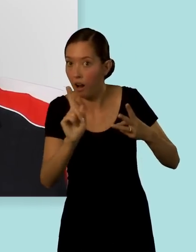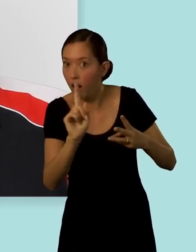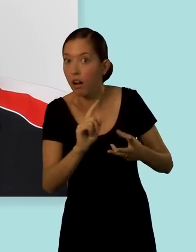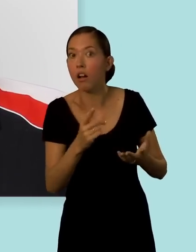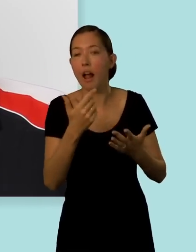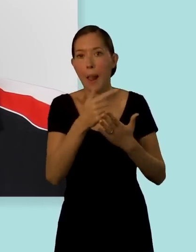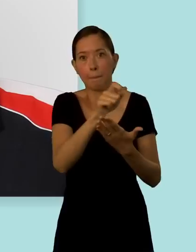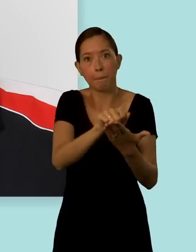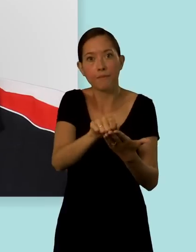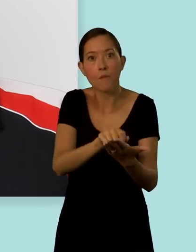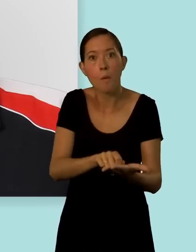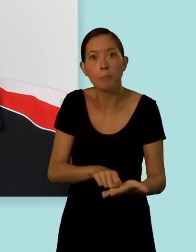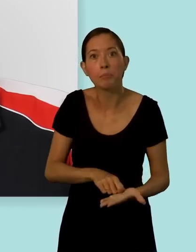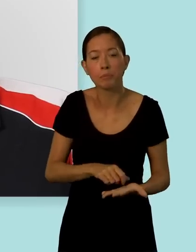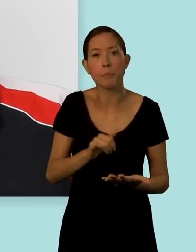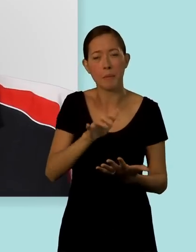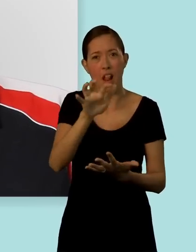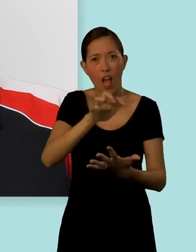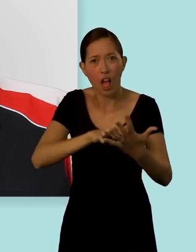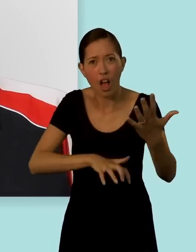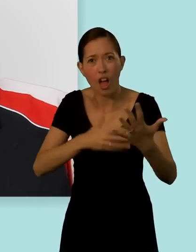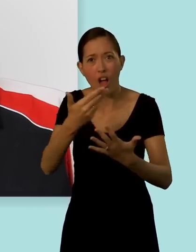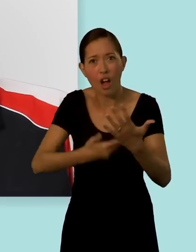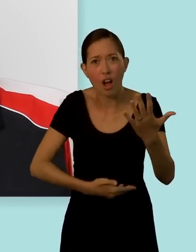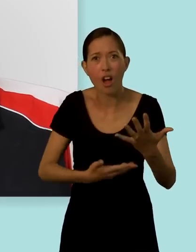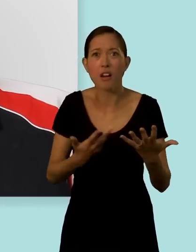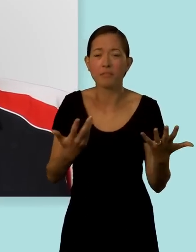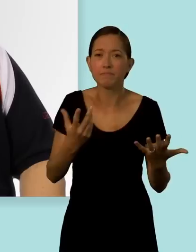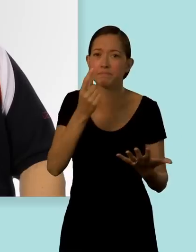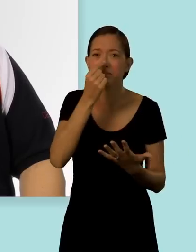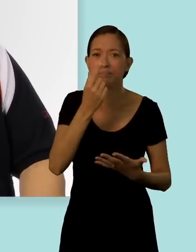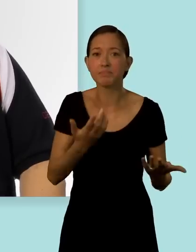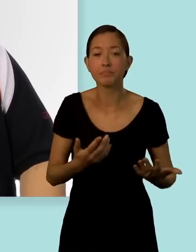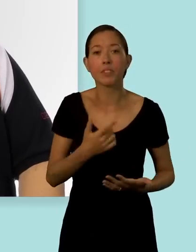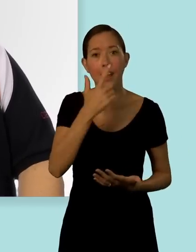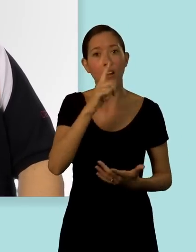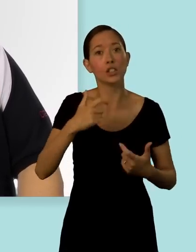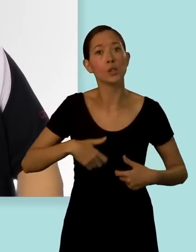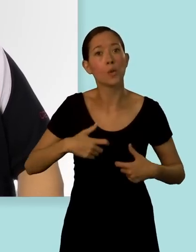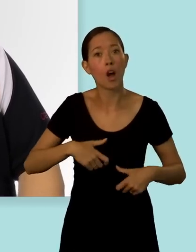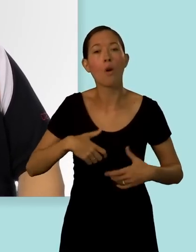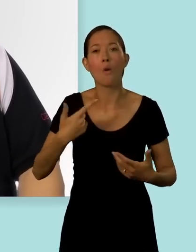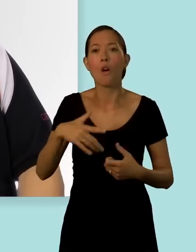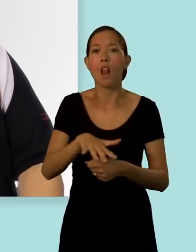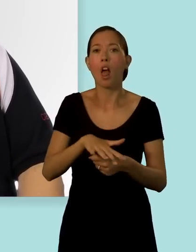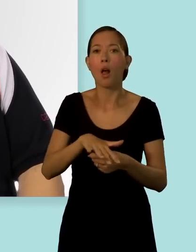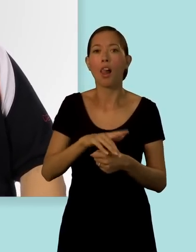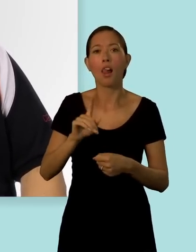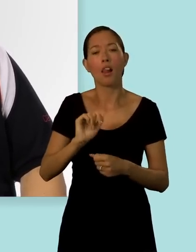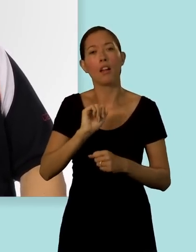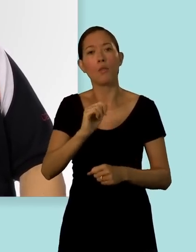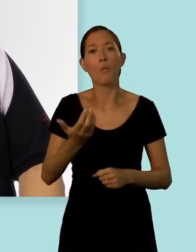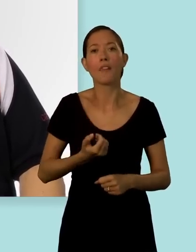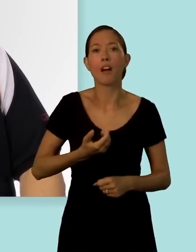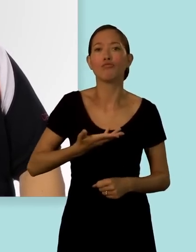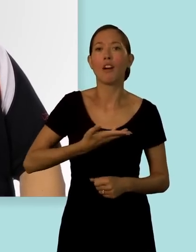for and help you complete the claim forms, which can seem long and detailed. Help may be available from a social worker, a local welfare